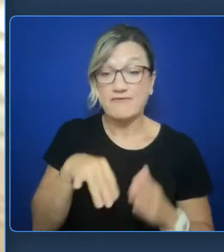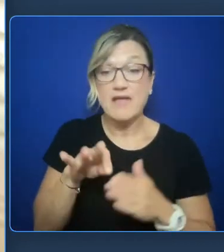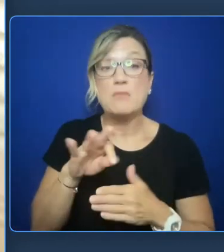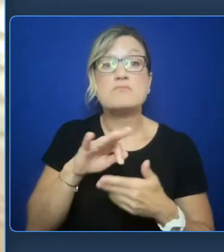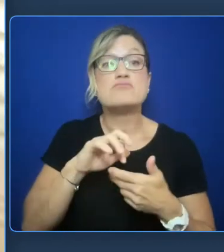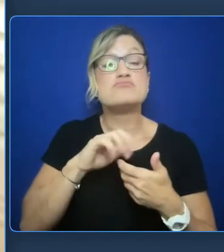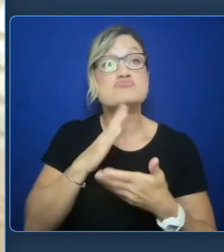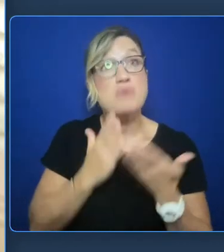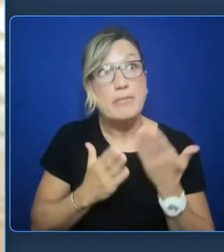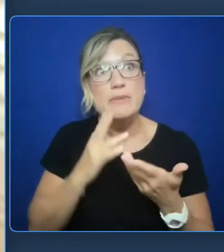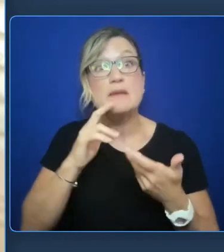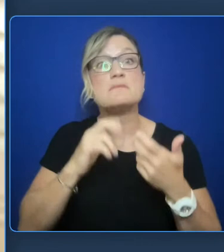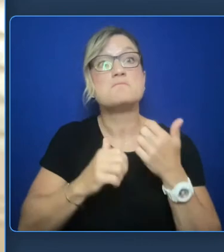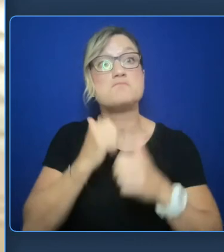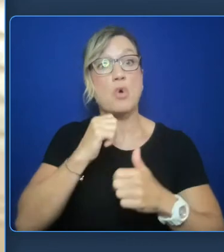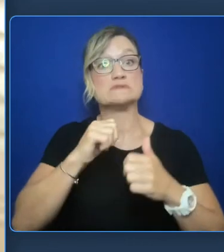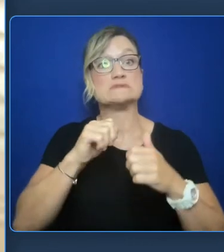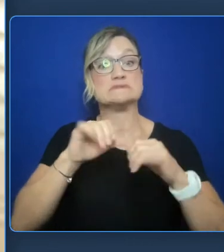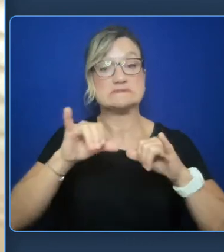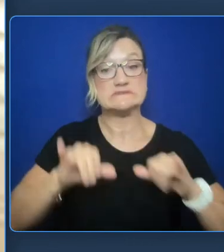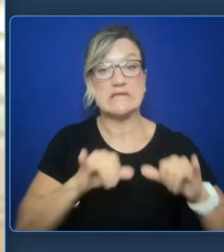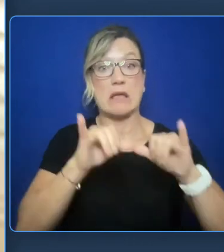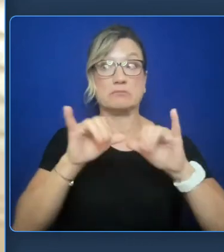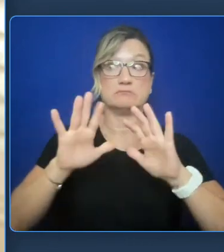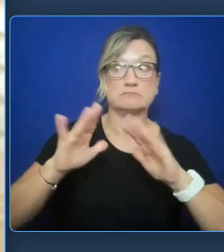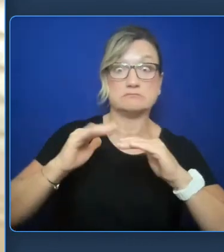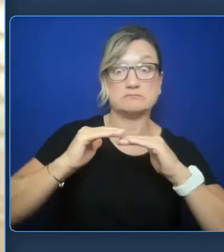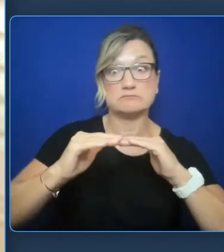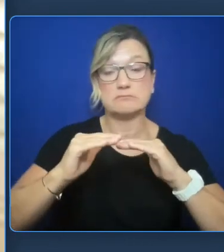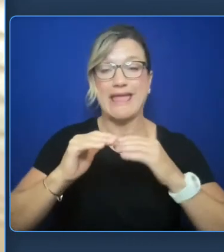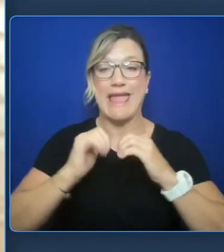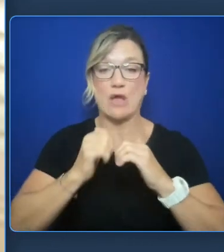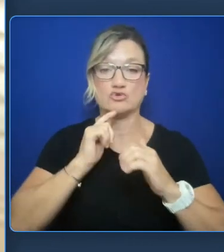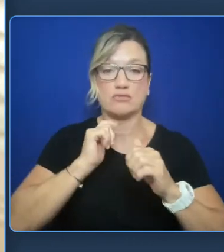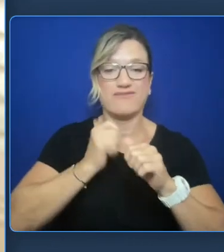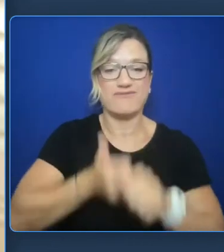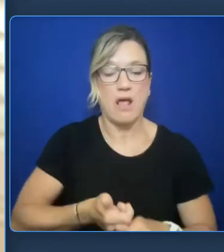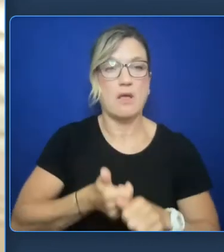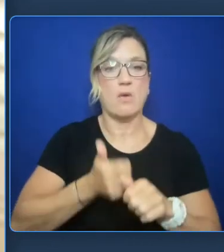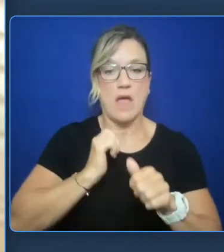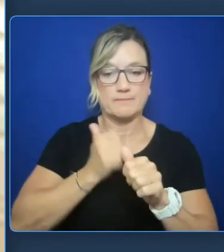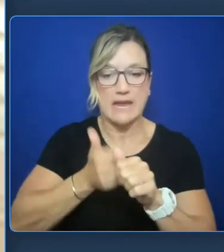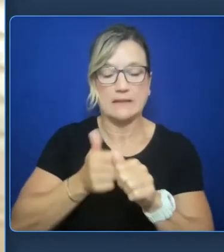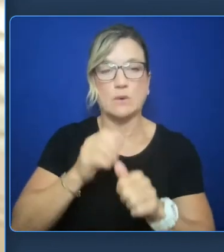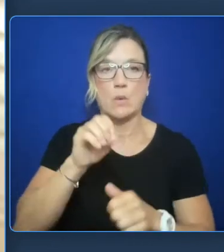probably the most stable way to kind of follow along these OS updates.